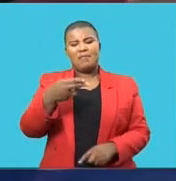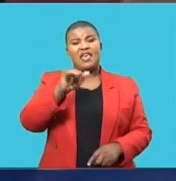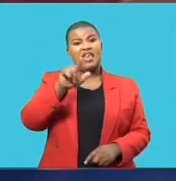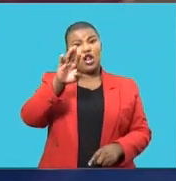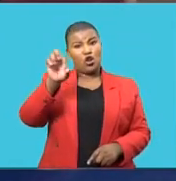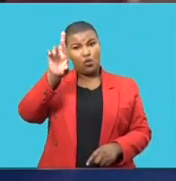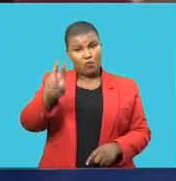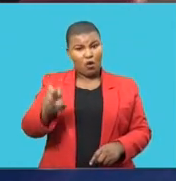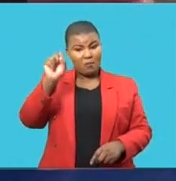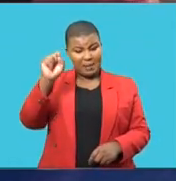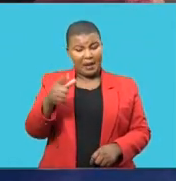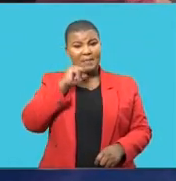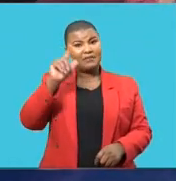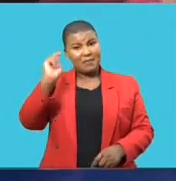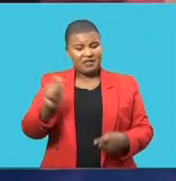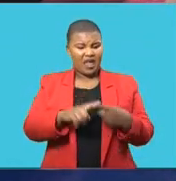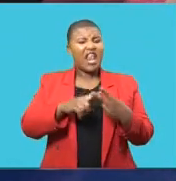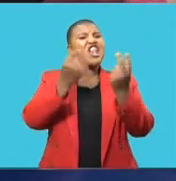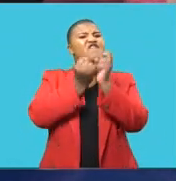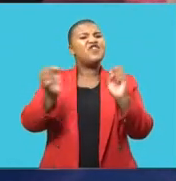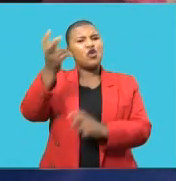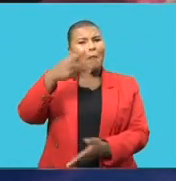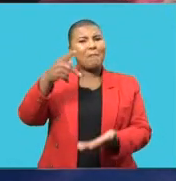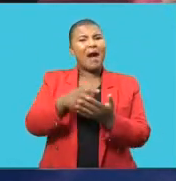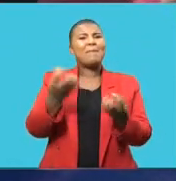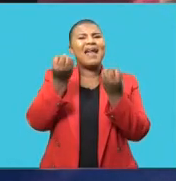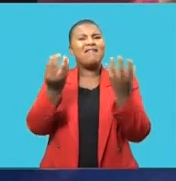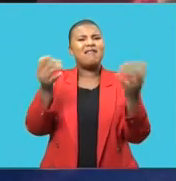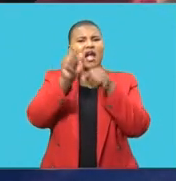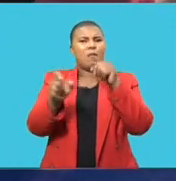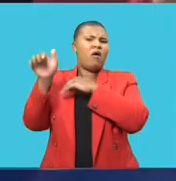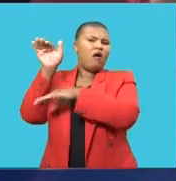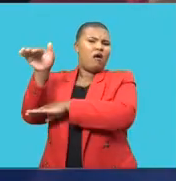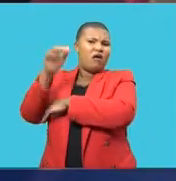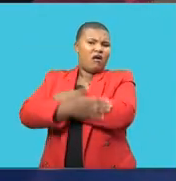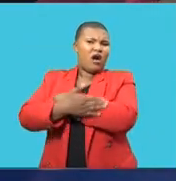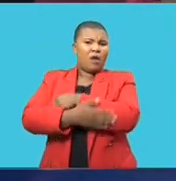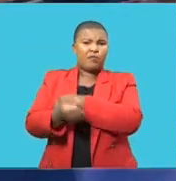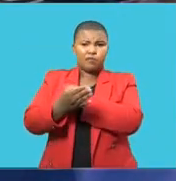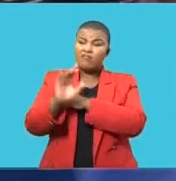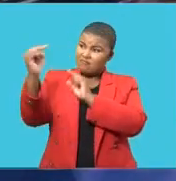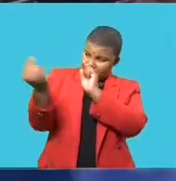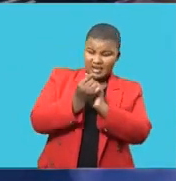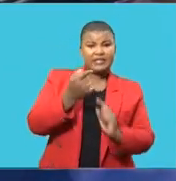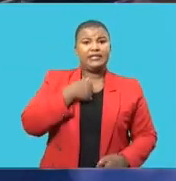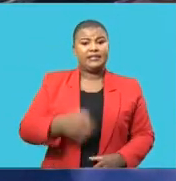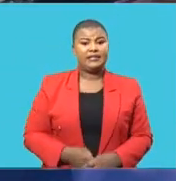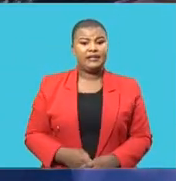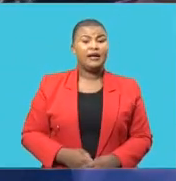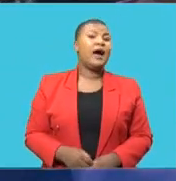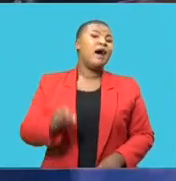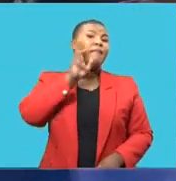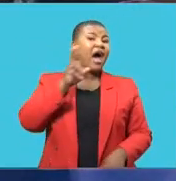and build them first. They must go to Freedom Park which is dominated by foreign nationals and build them. Then they'll come and talk to us. Amanzi nogesi